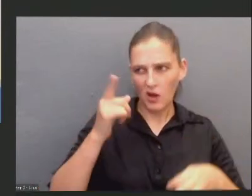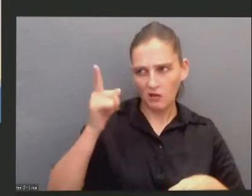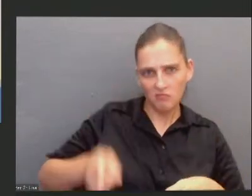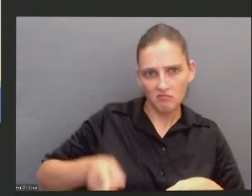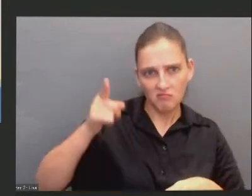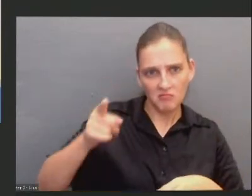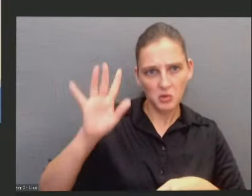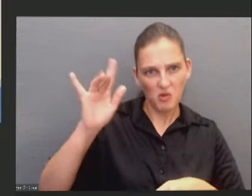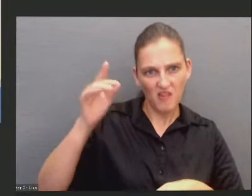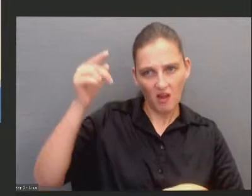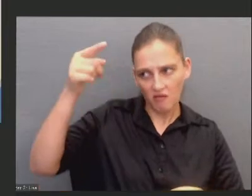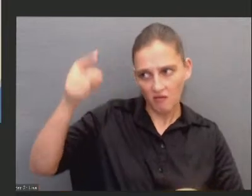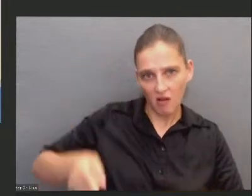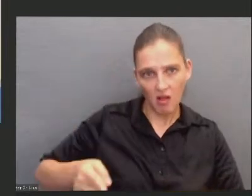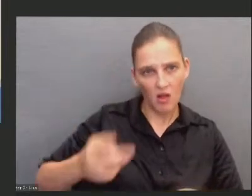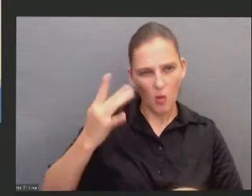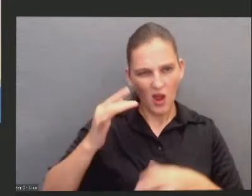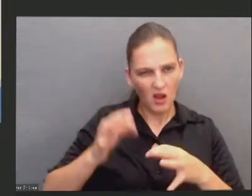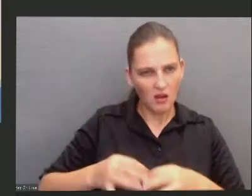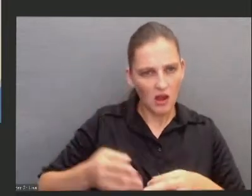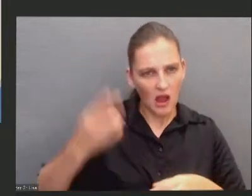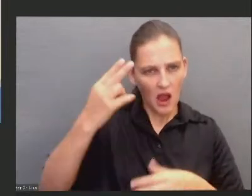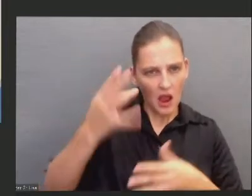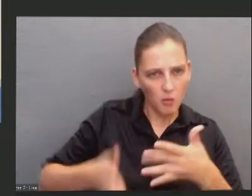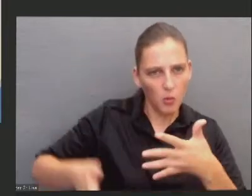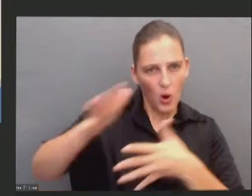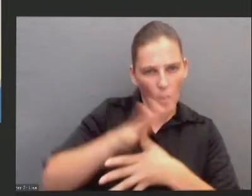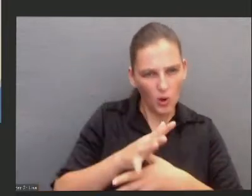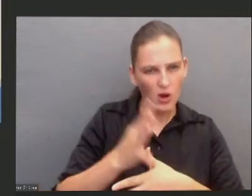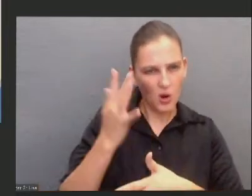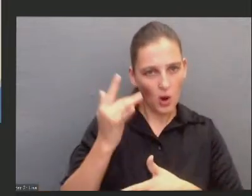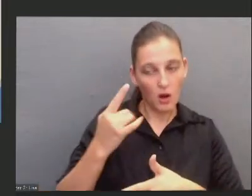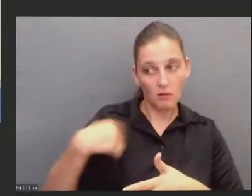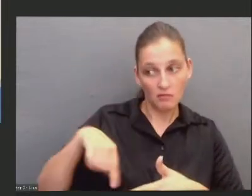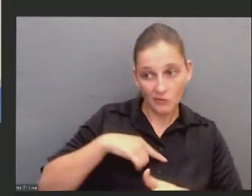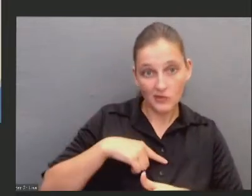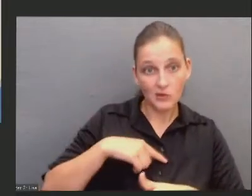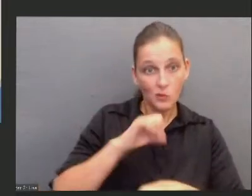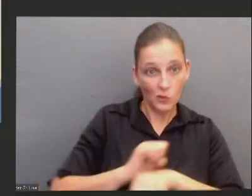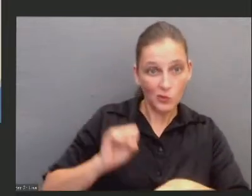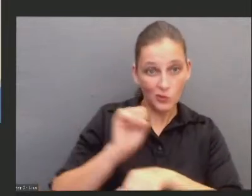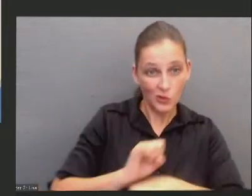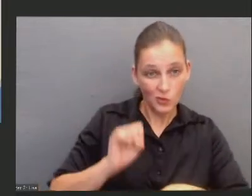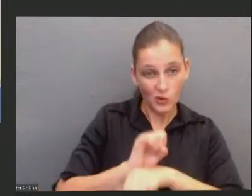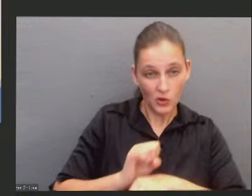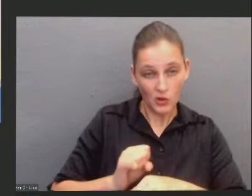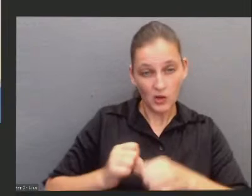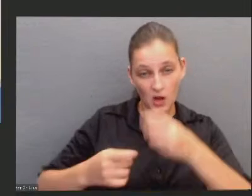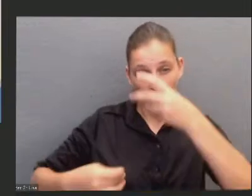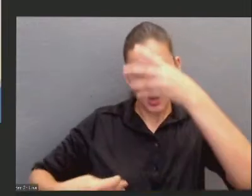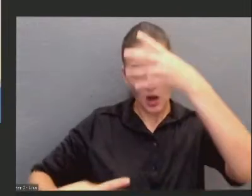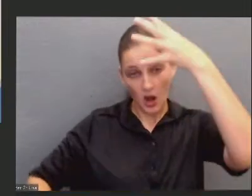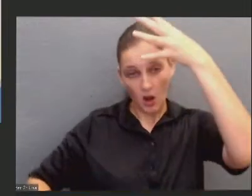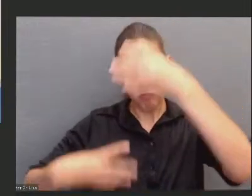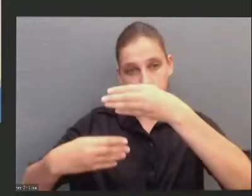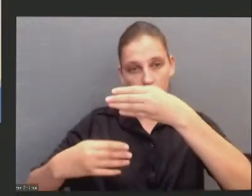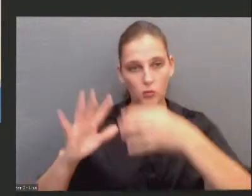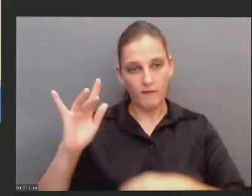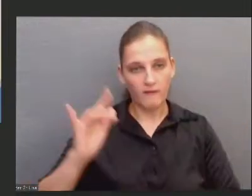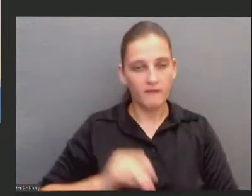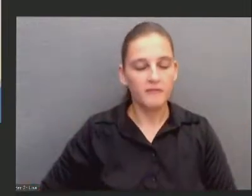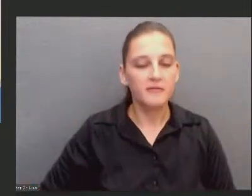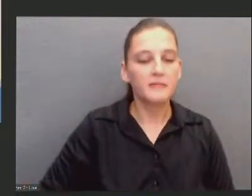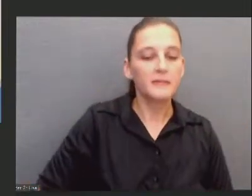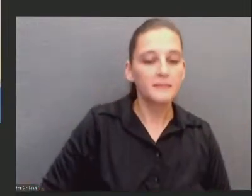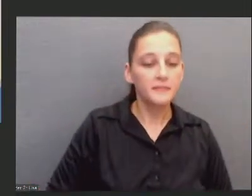identified, especially after months of work from the task force and being able to bring it together. So first of all, our